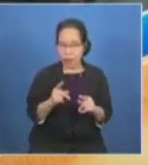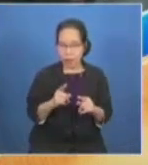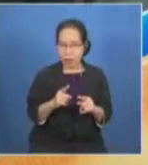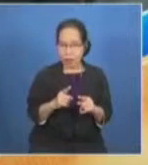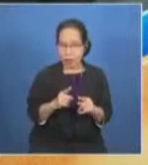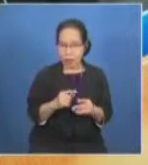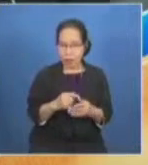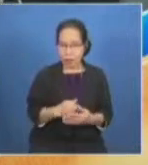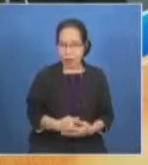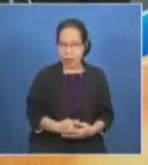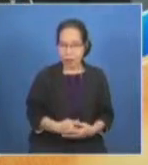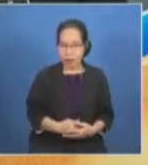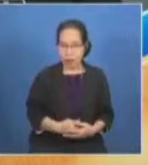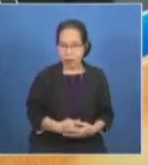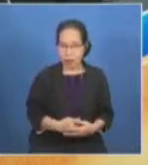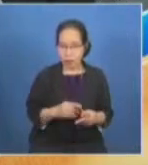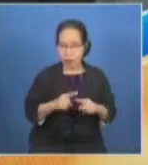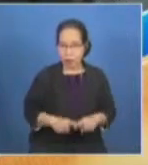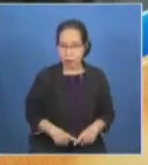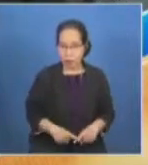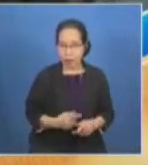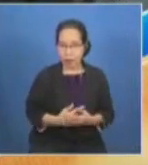It depends.